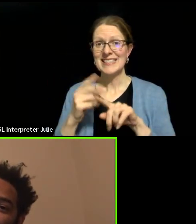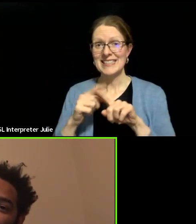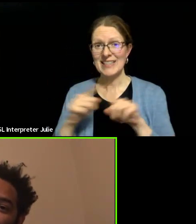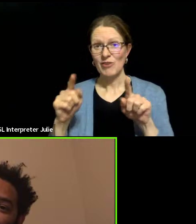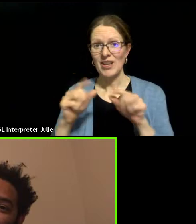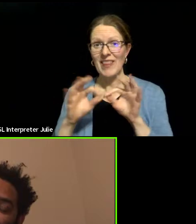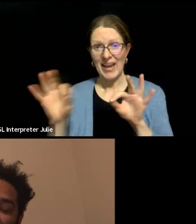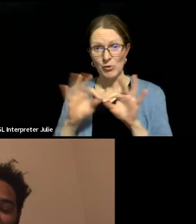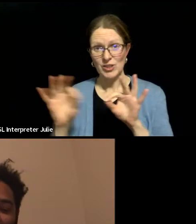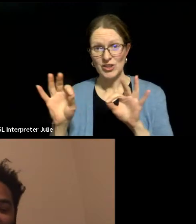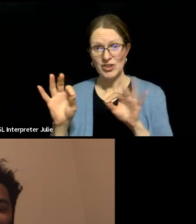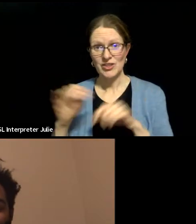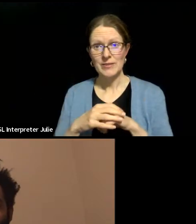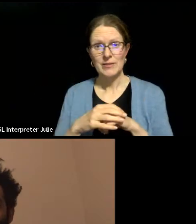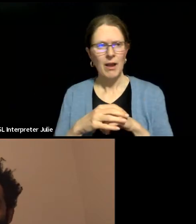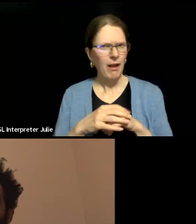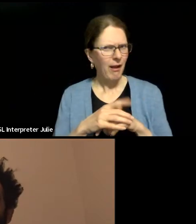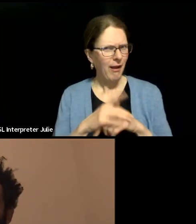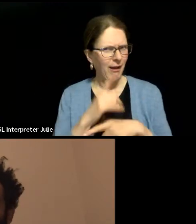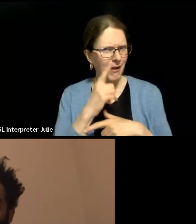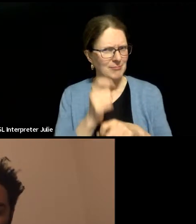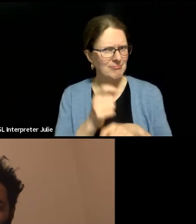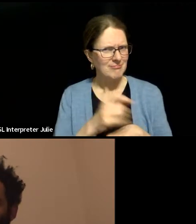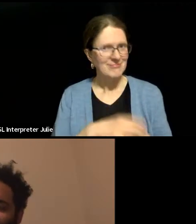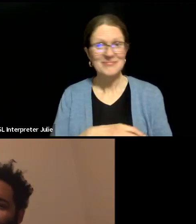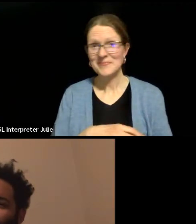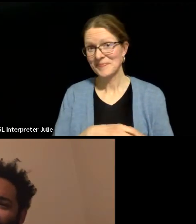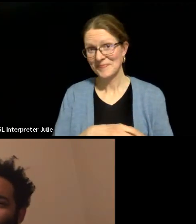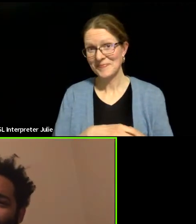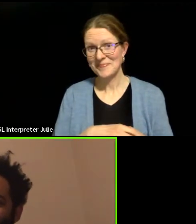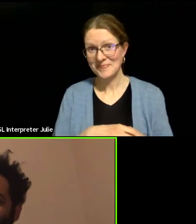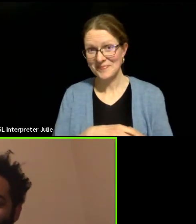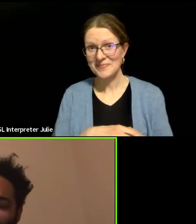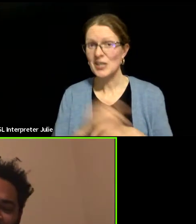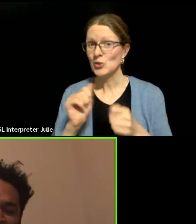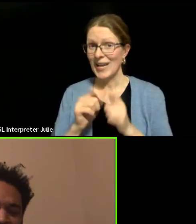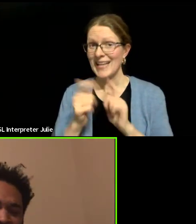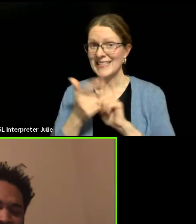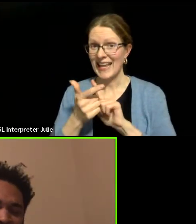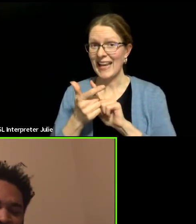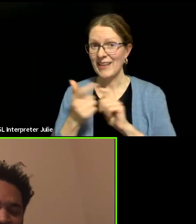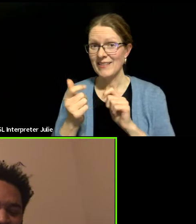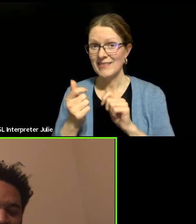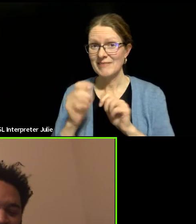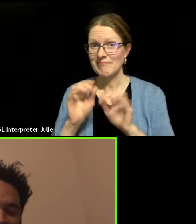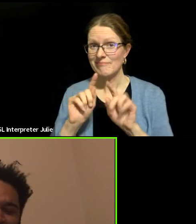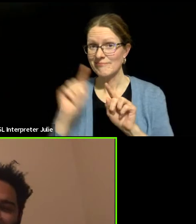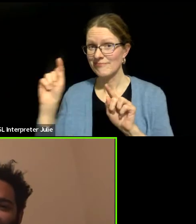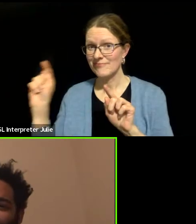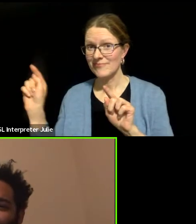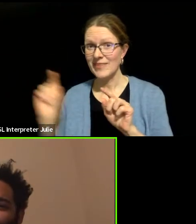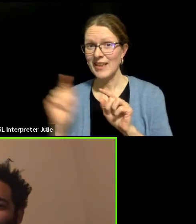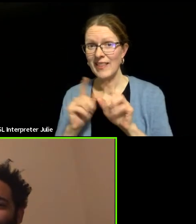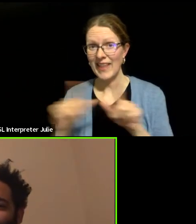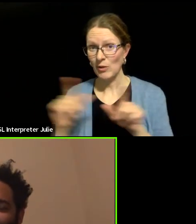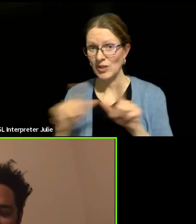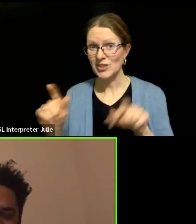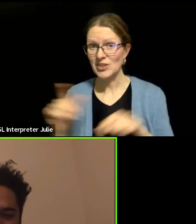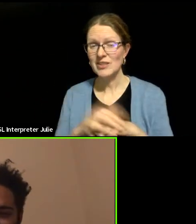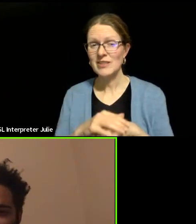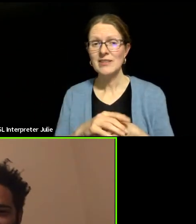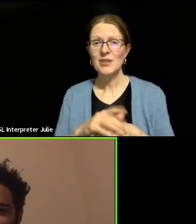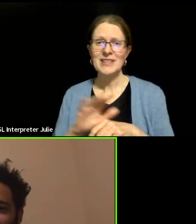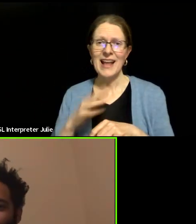books. Oh, that's so interesting. Yeah, it's been translated into a few different languages. Mm-hmm. So it's kind of, it's funny to